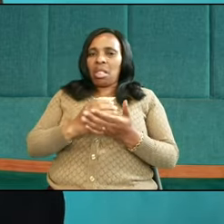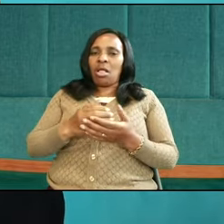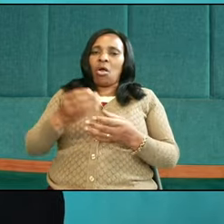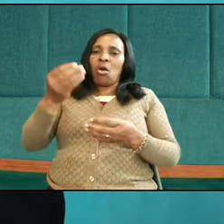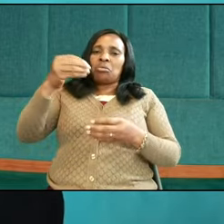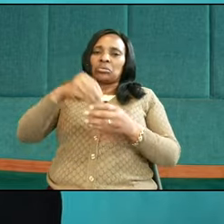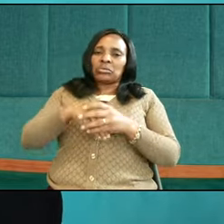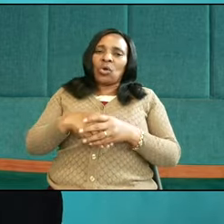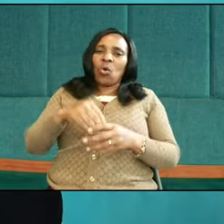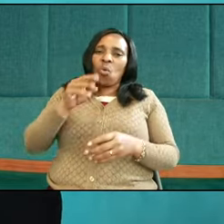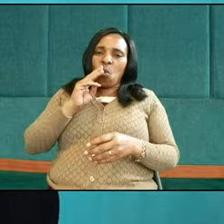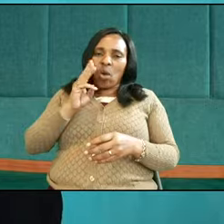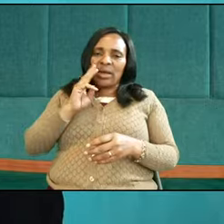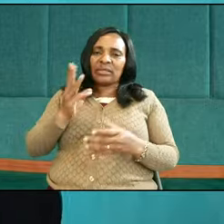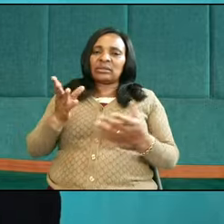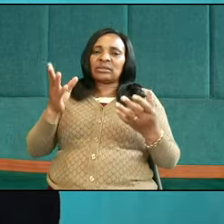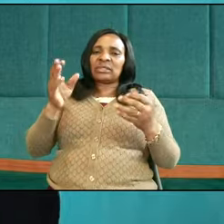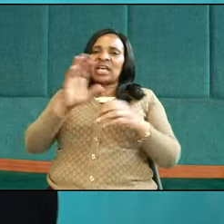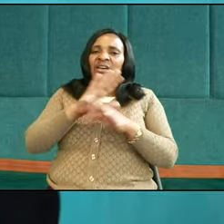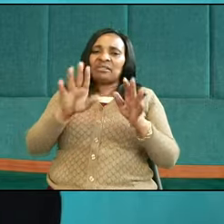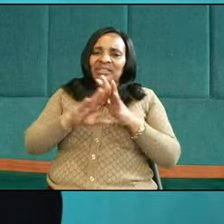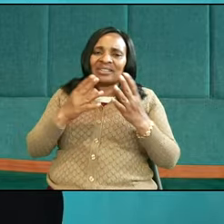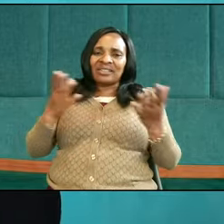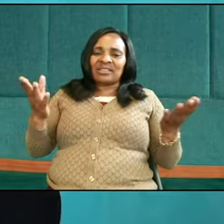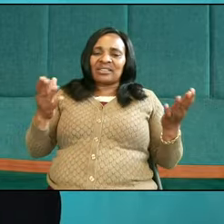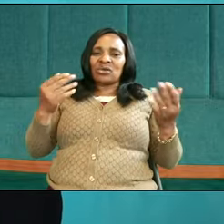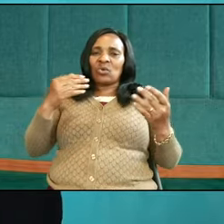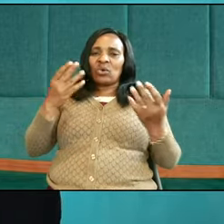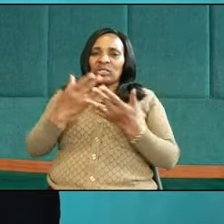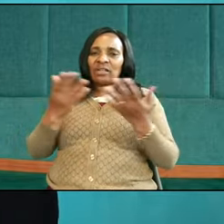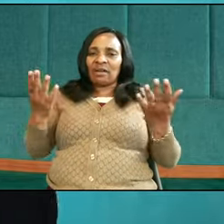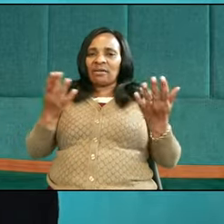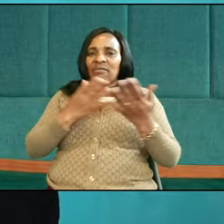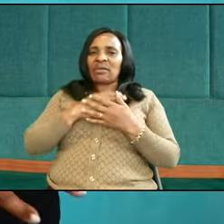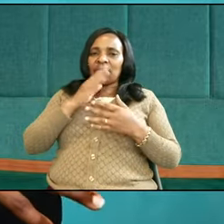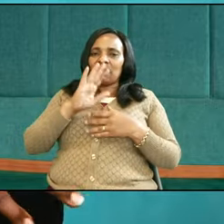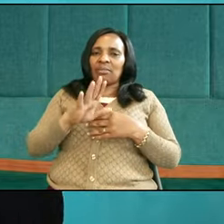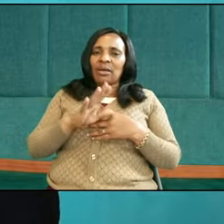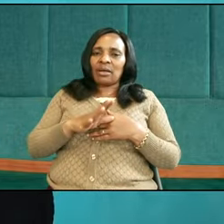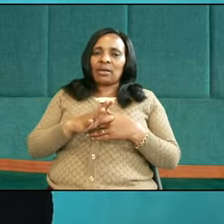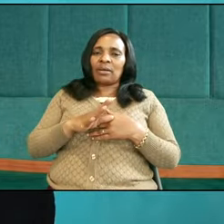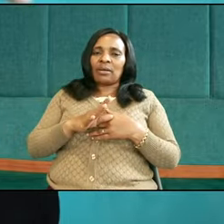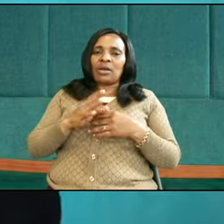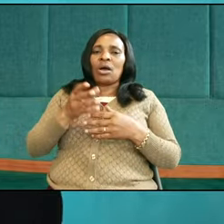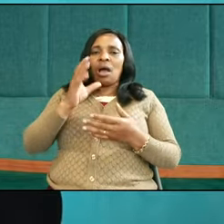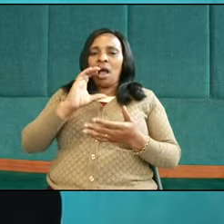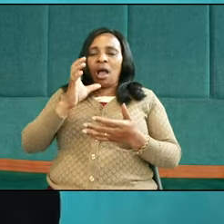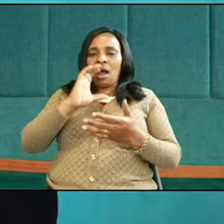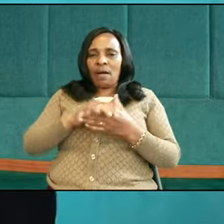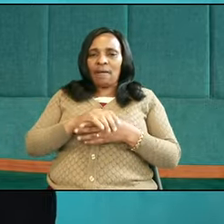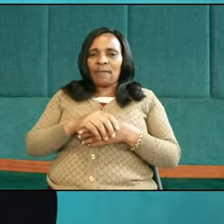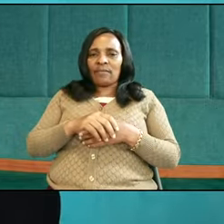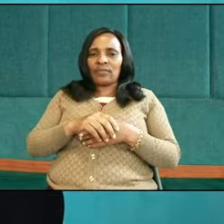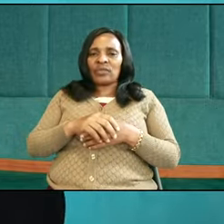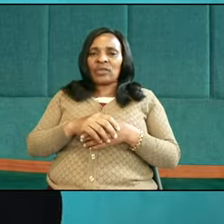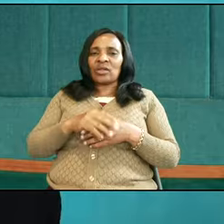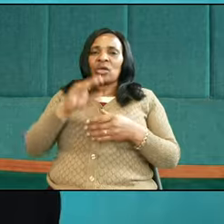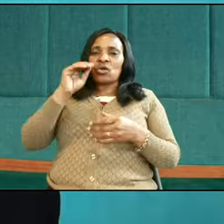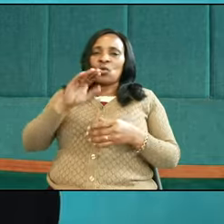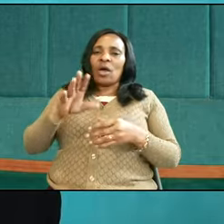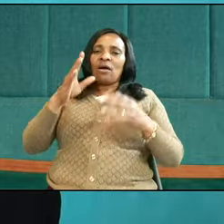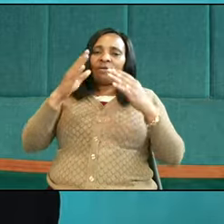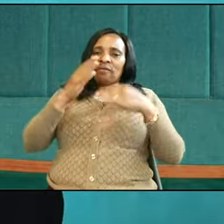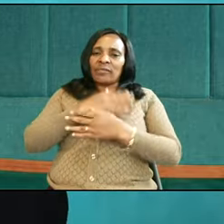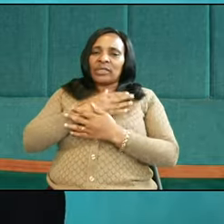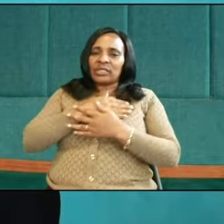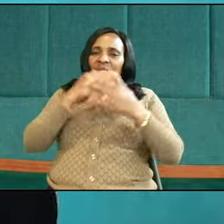Yeah. Champagne, yeah, whatever soups your fancy, whatever your friends drink. I don't know, maybe if your friends drink or people you know drink. Yeah. So yeah. You're at your friend's house